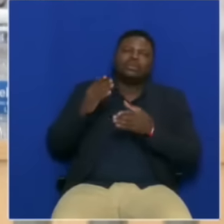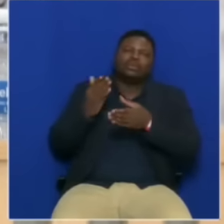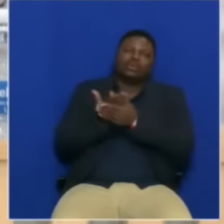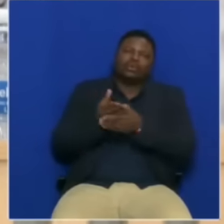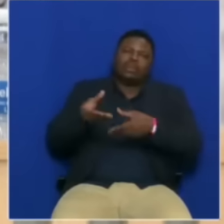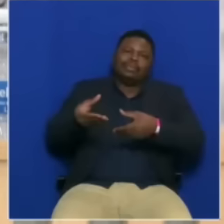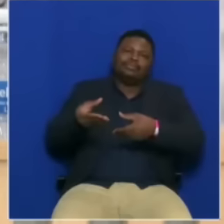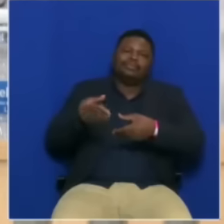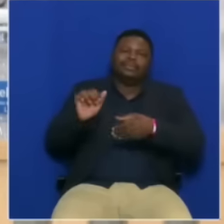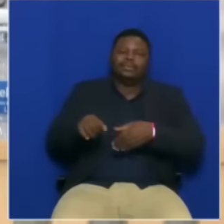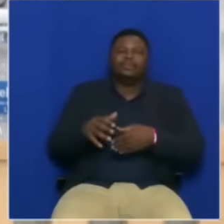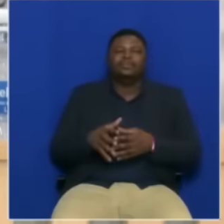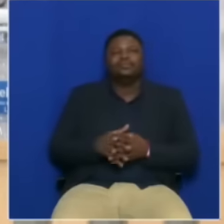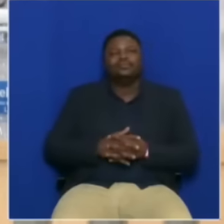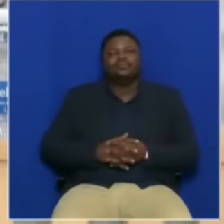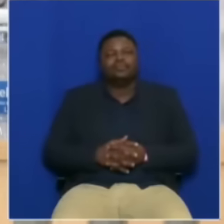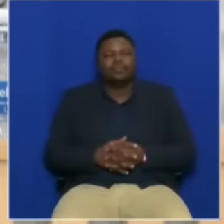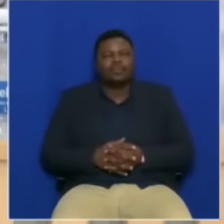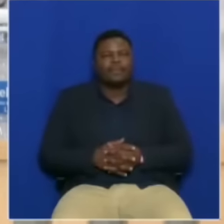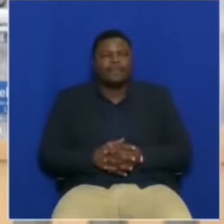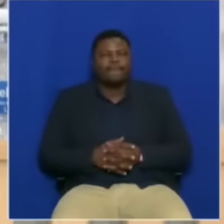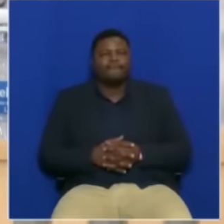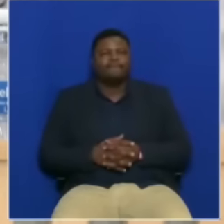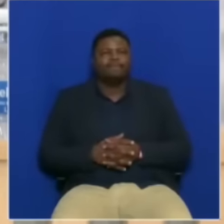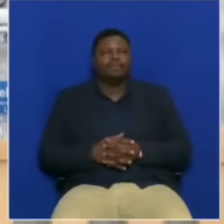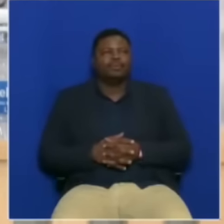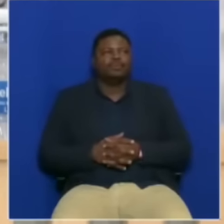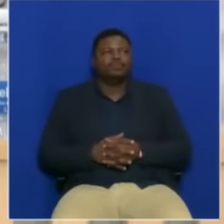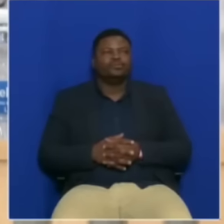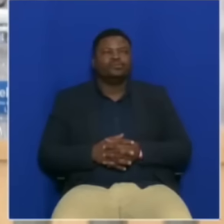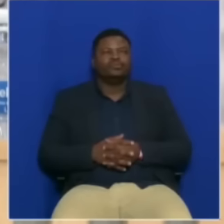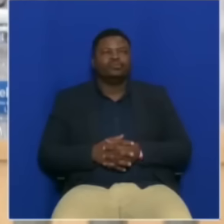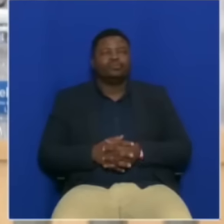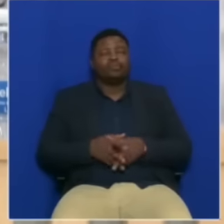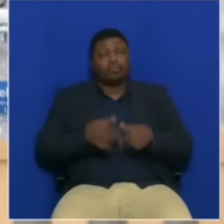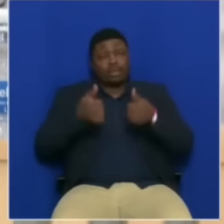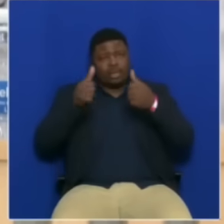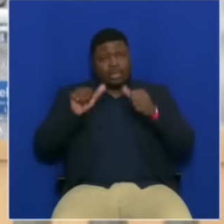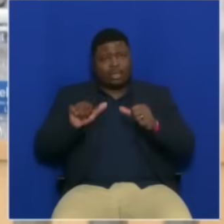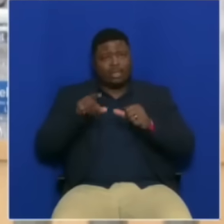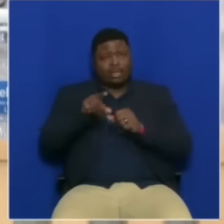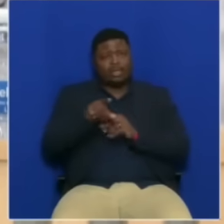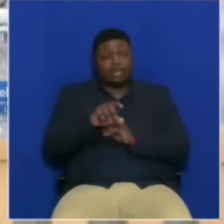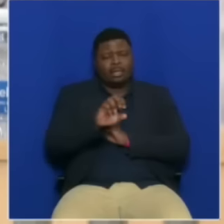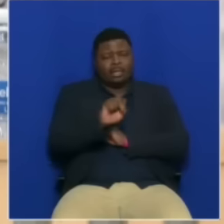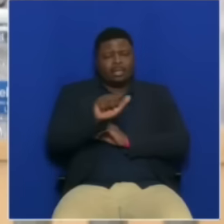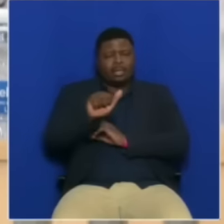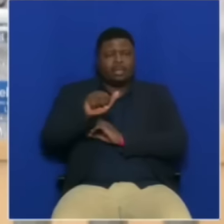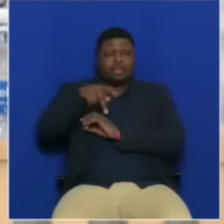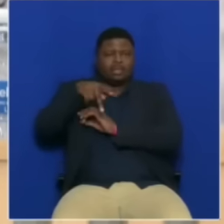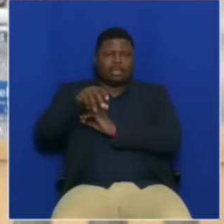timeline, we are now back into SAP's internal system, staying with MK 15293.